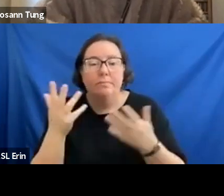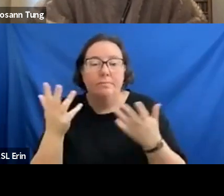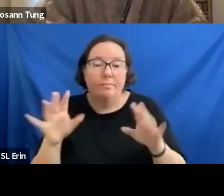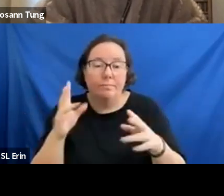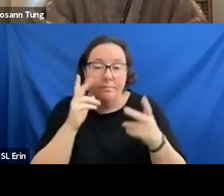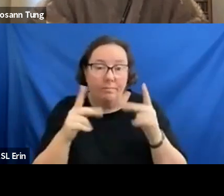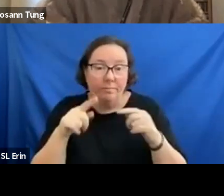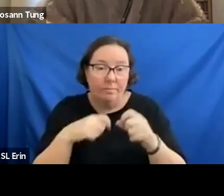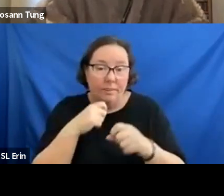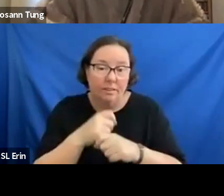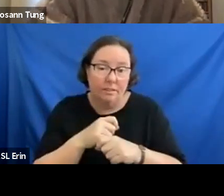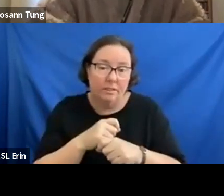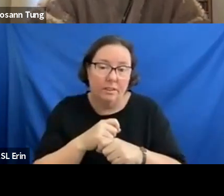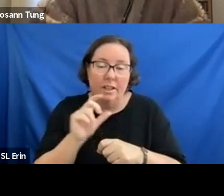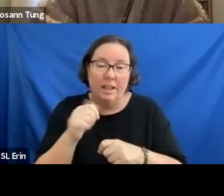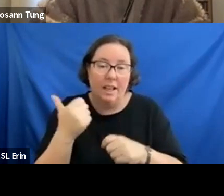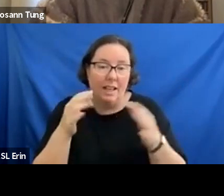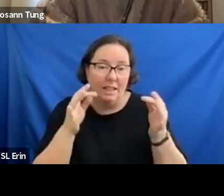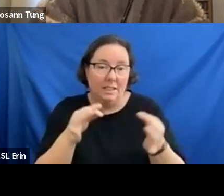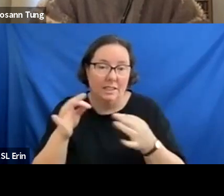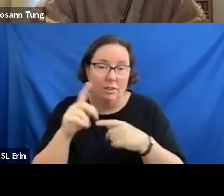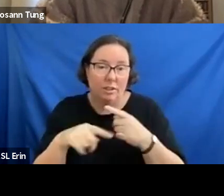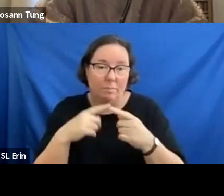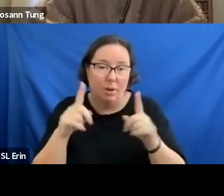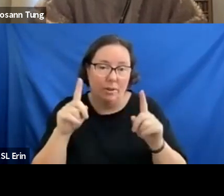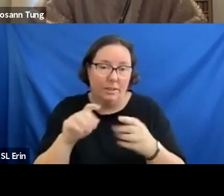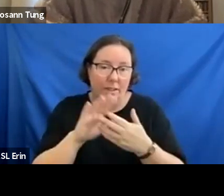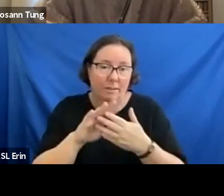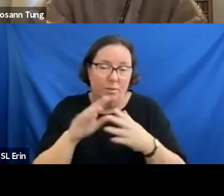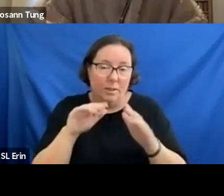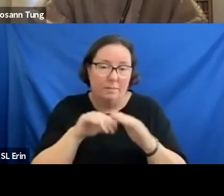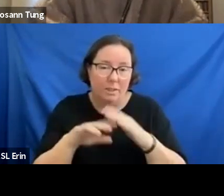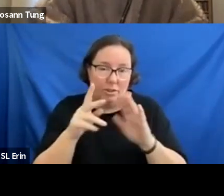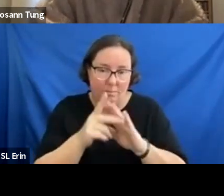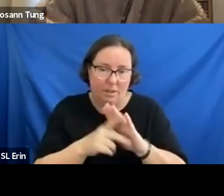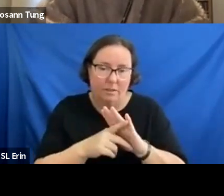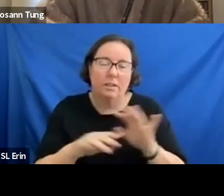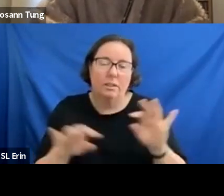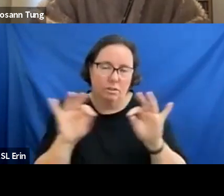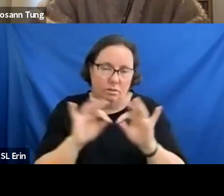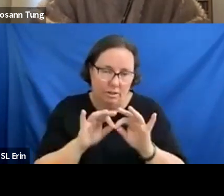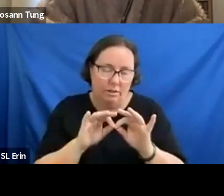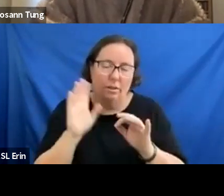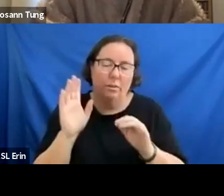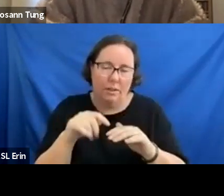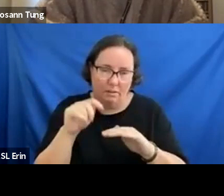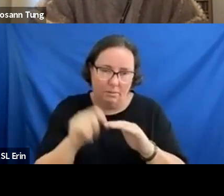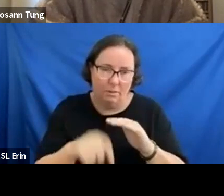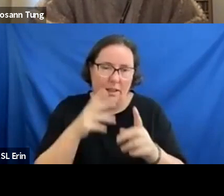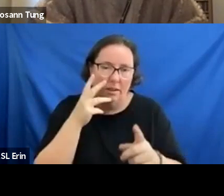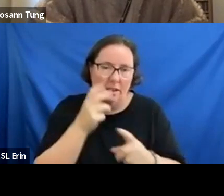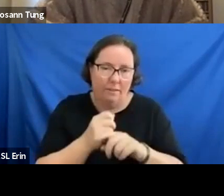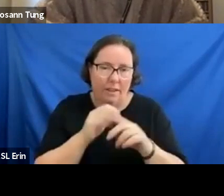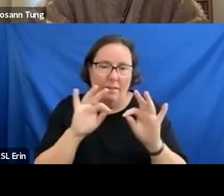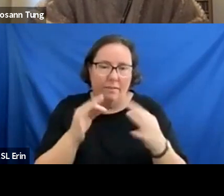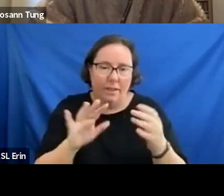seen this year, any decision about the exam school admission policy is a critical one that will profoundly affect families